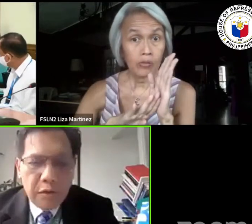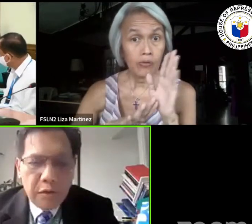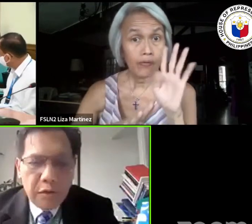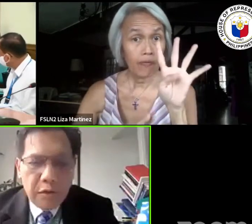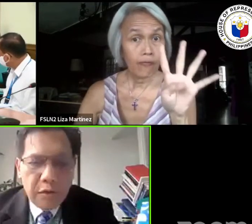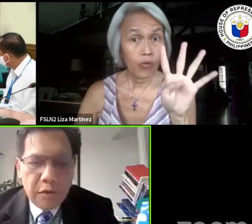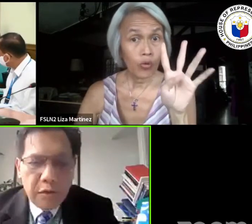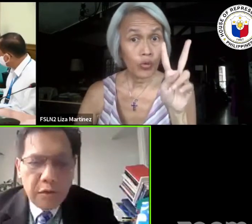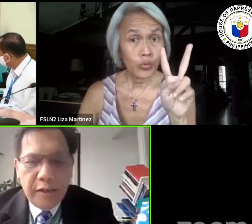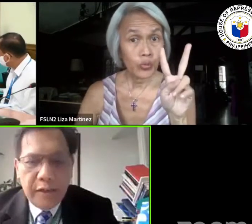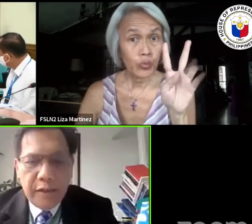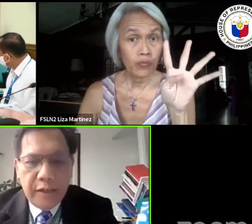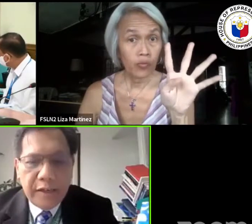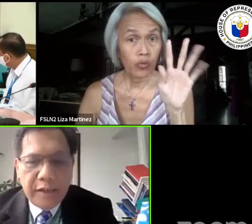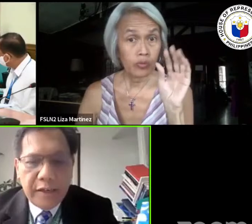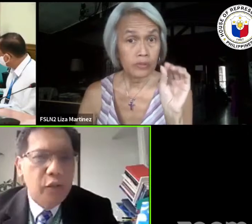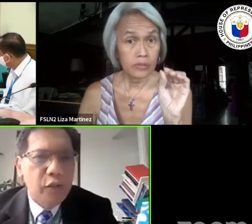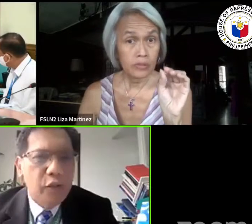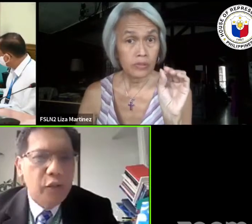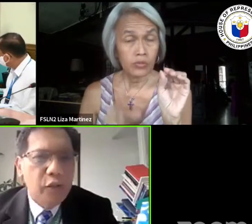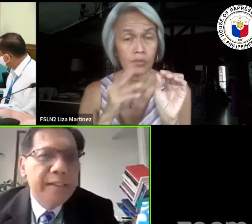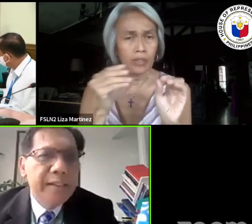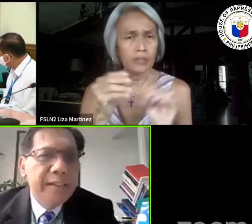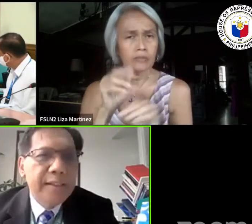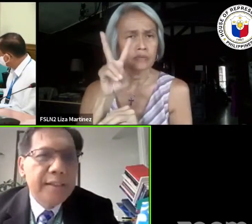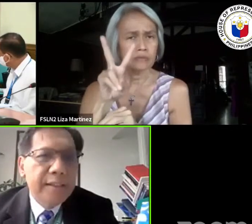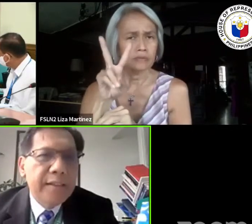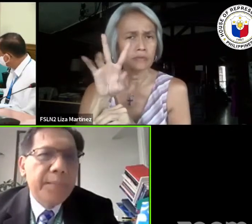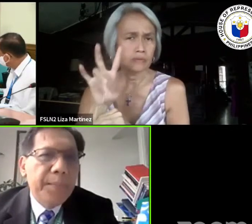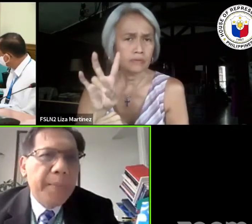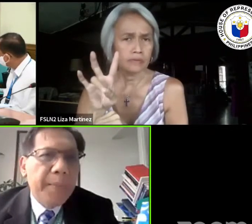4240, 3847, and 3721.